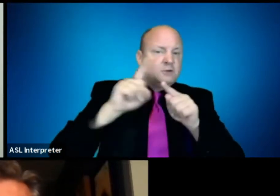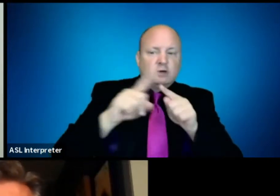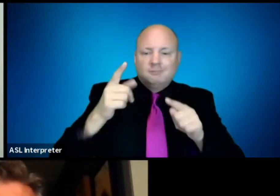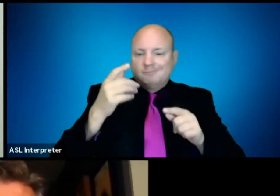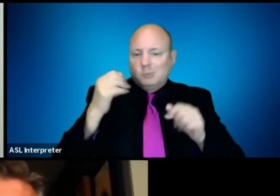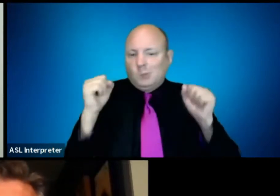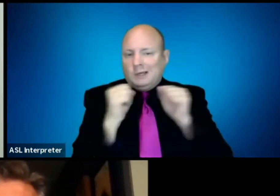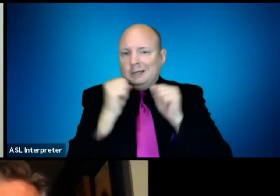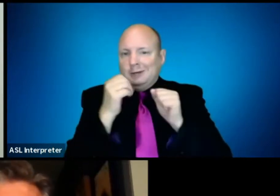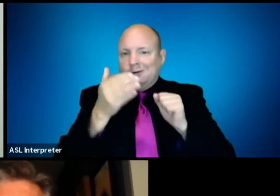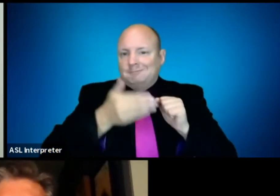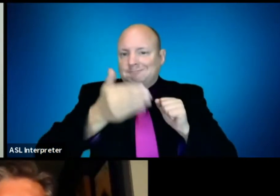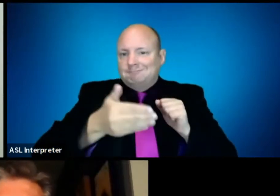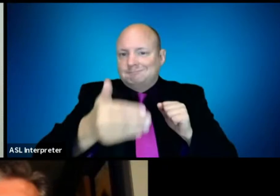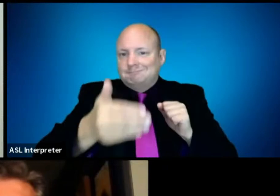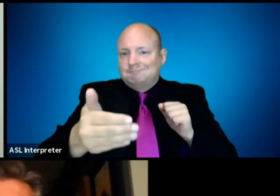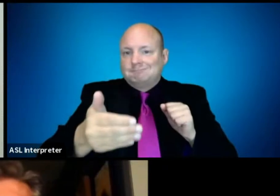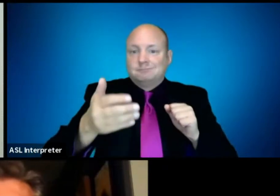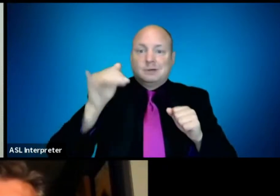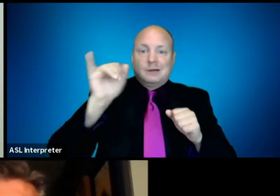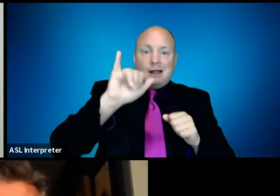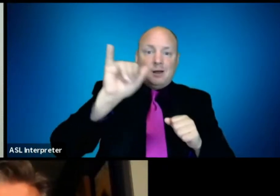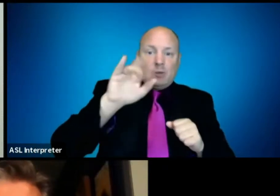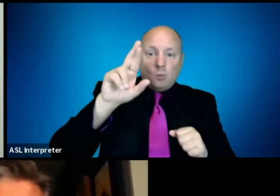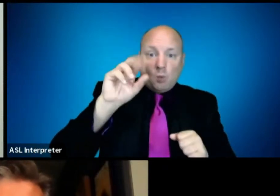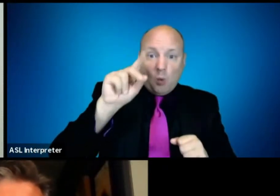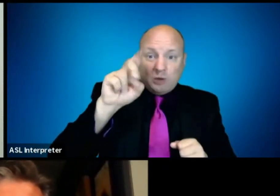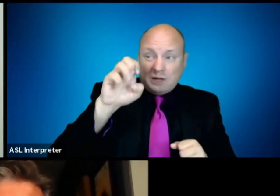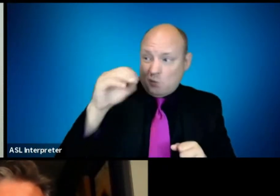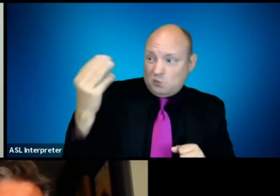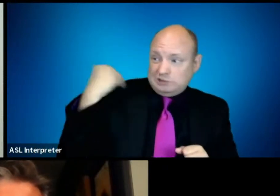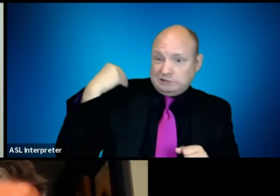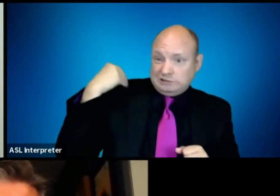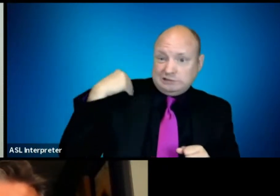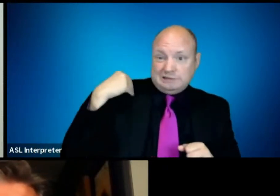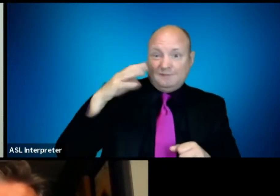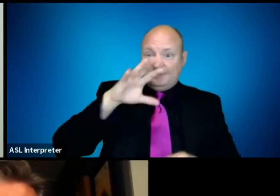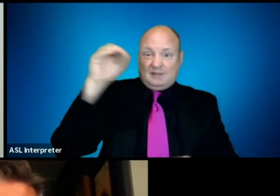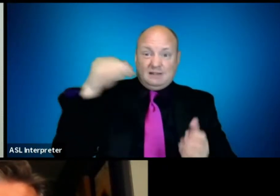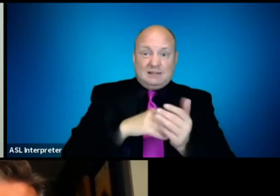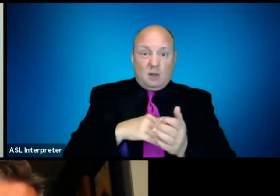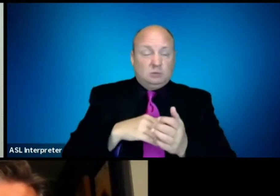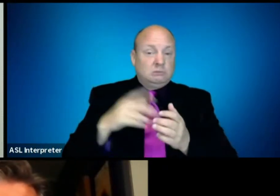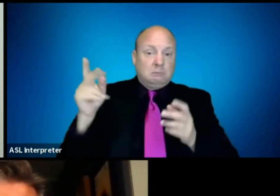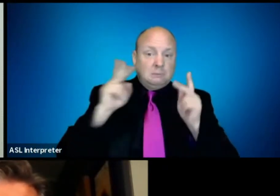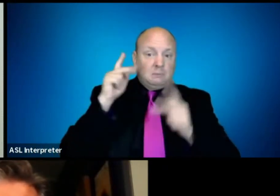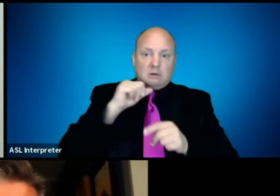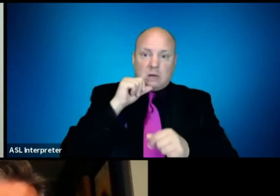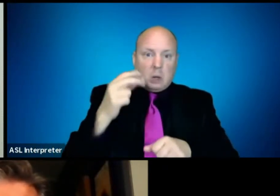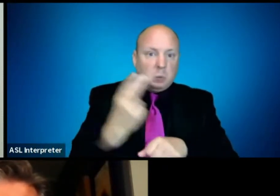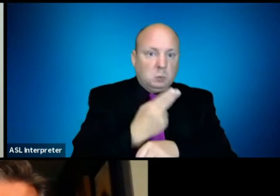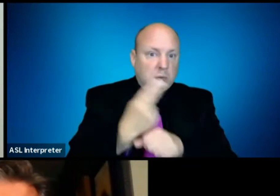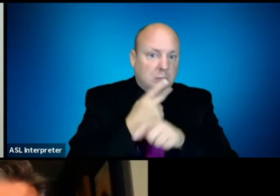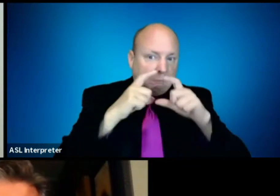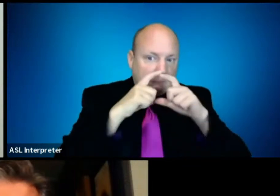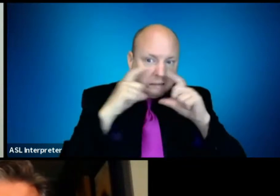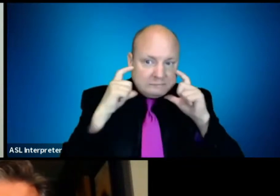50,000 people out there, masking questionable. We have the universities all coming back next